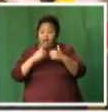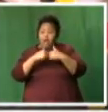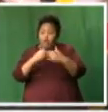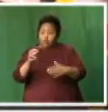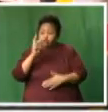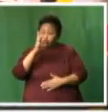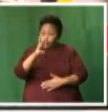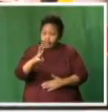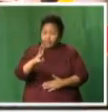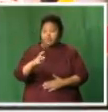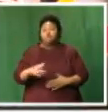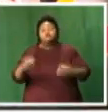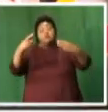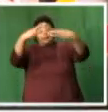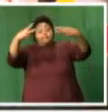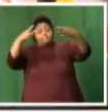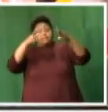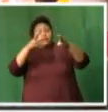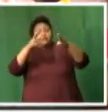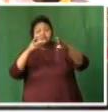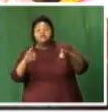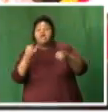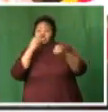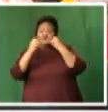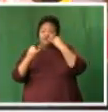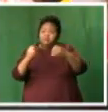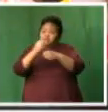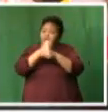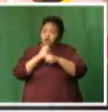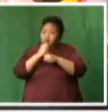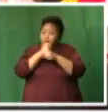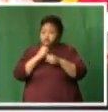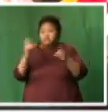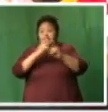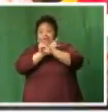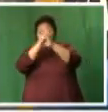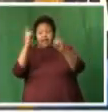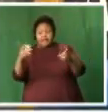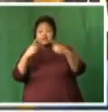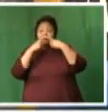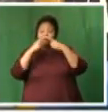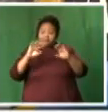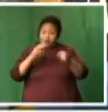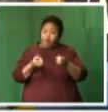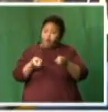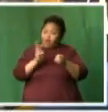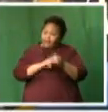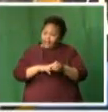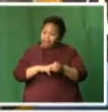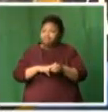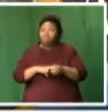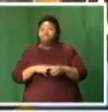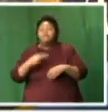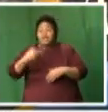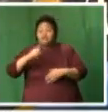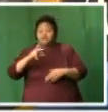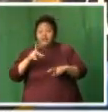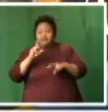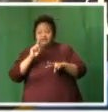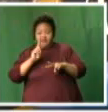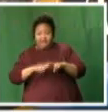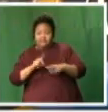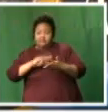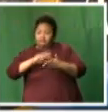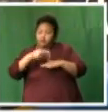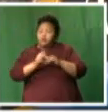tetempilo itfutfukisa kanjani futhi itempilo nangakhona ekhatsi endlini. Mbukeli ke la sikhona bakhona betenhlango setempilo